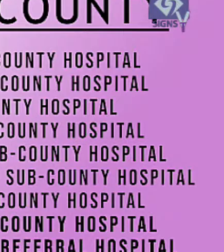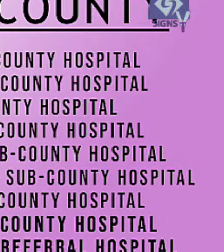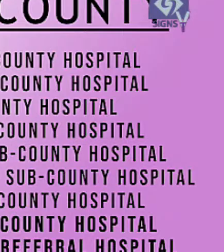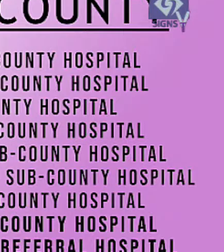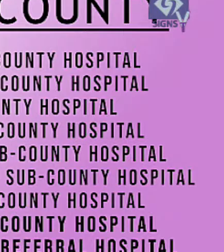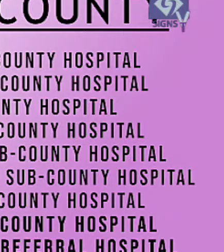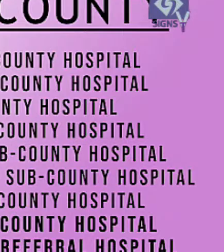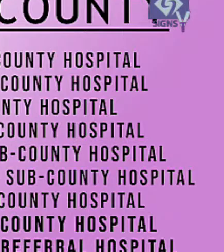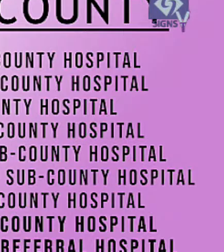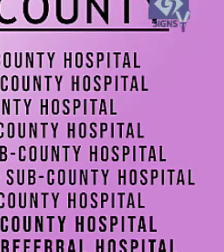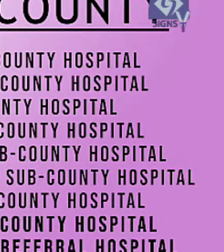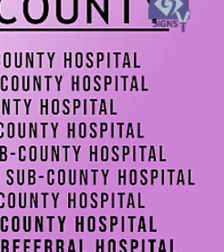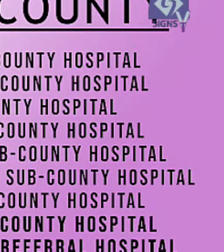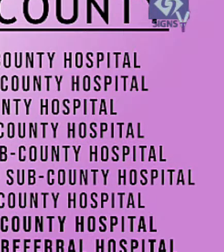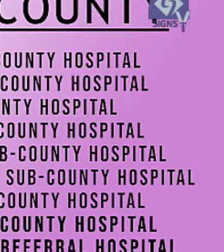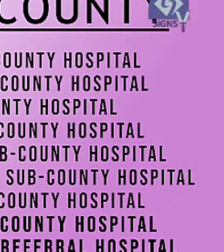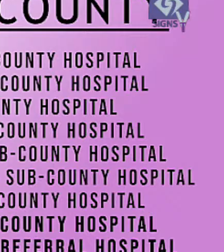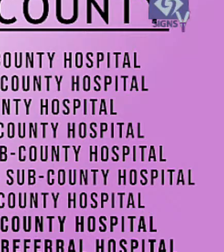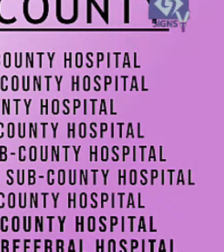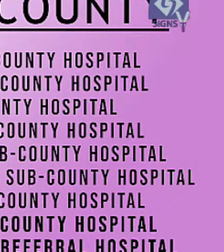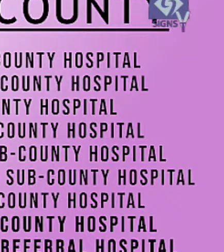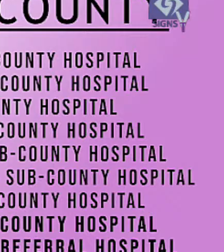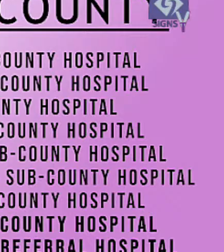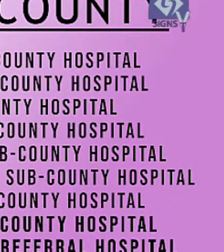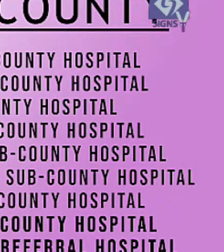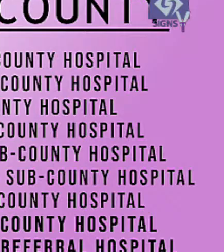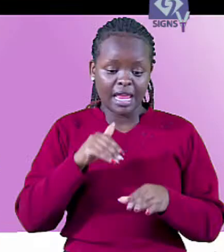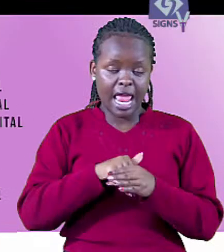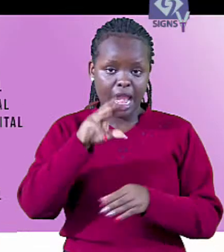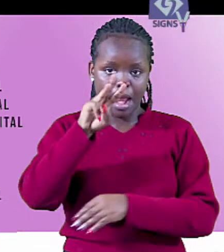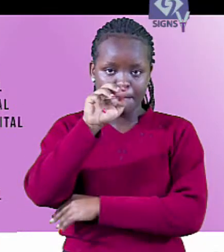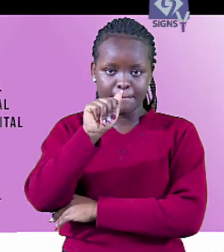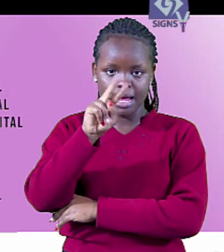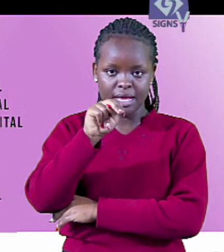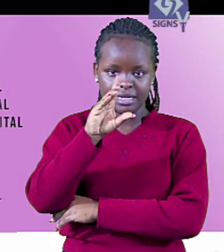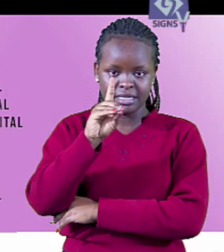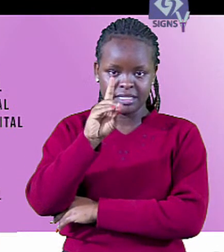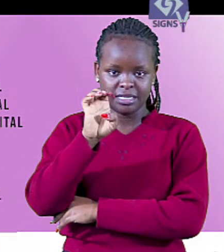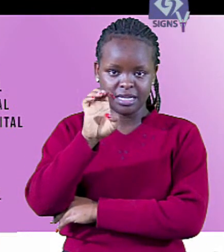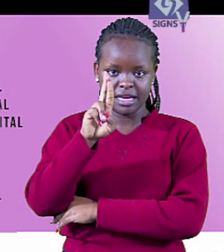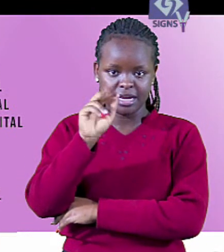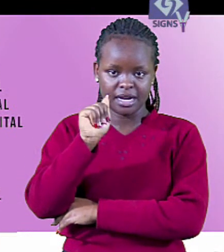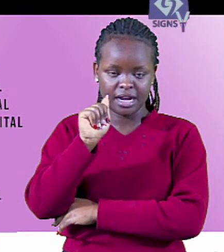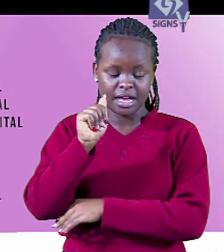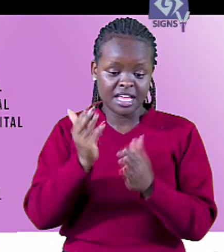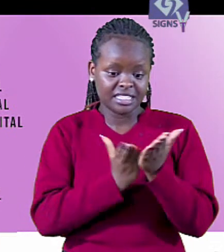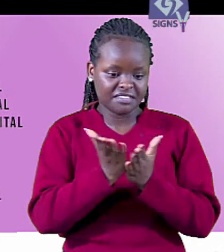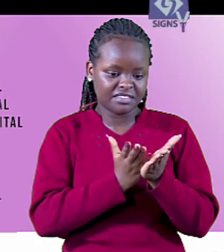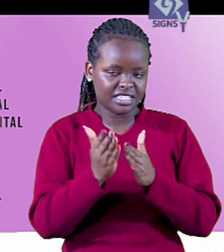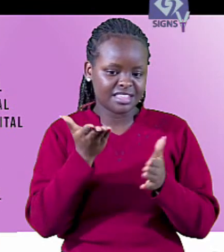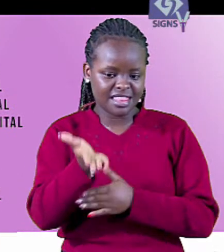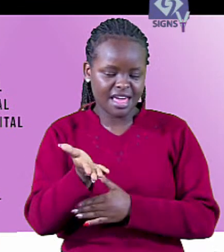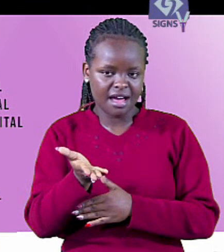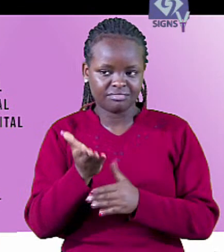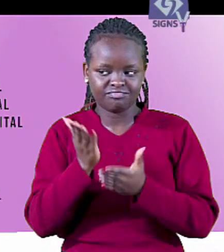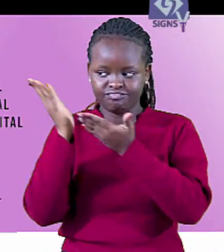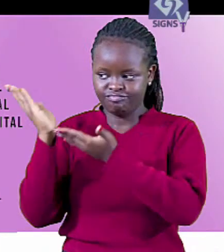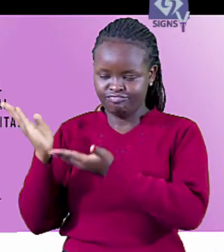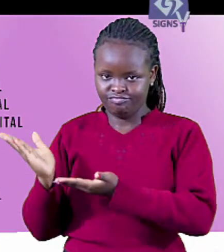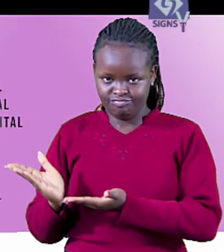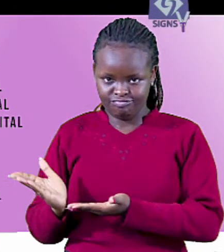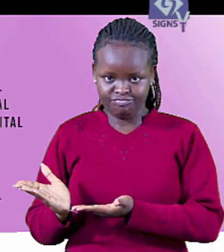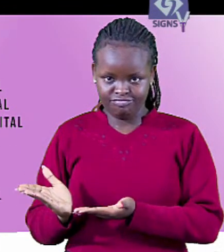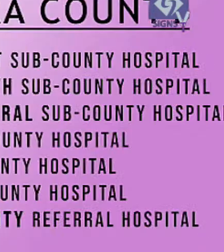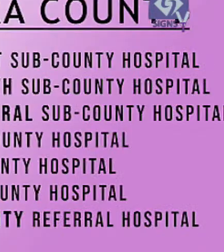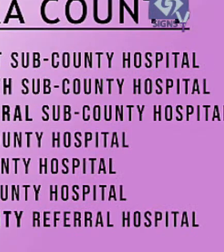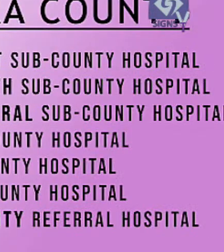Sub-County Hospital, and Busia County Referral Hospital. In Mandera County, these services are available at Mandera